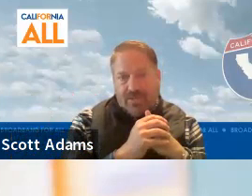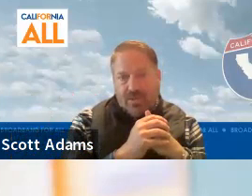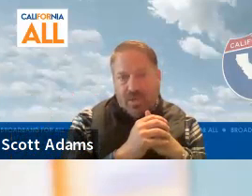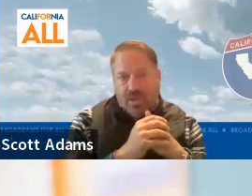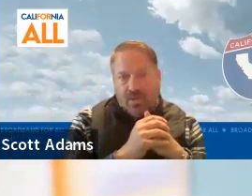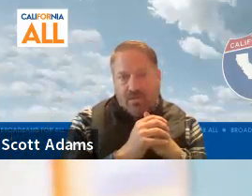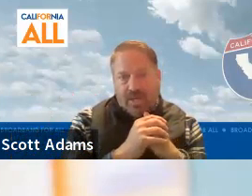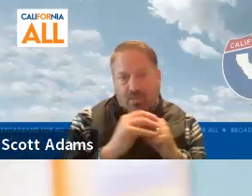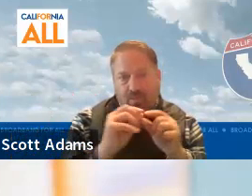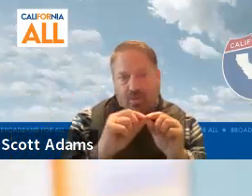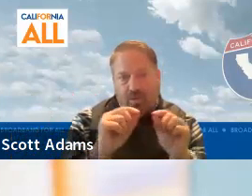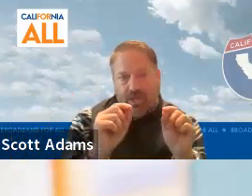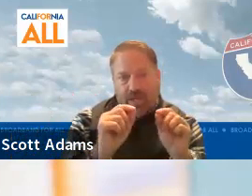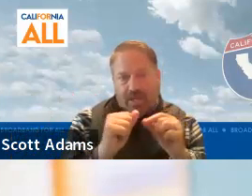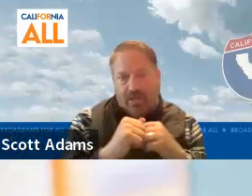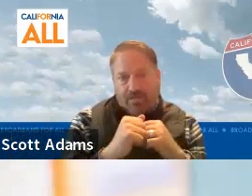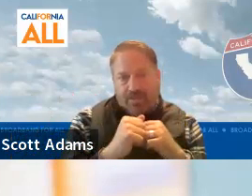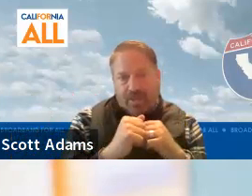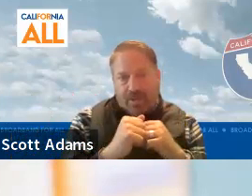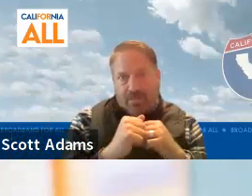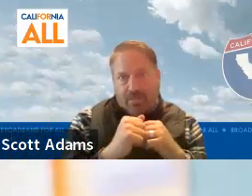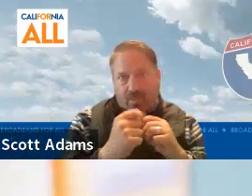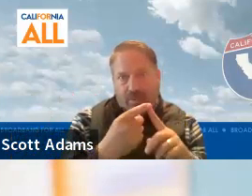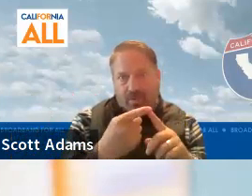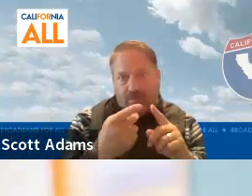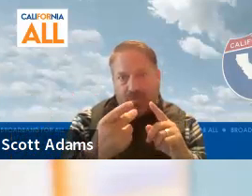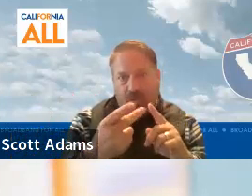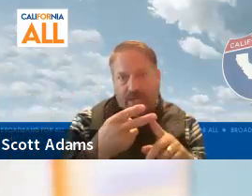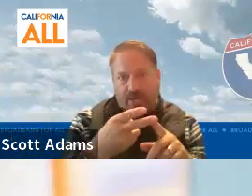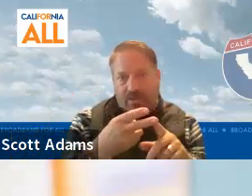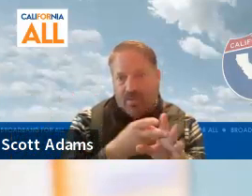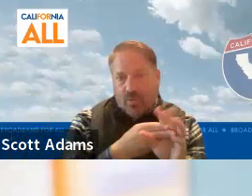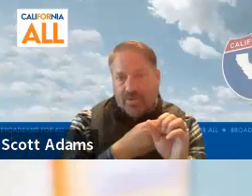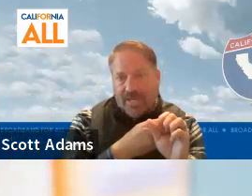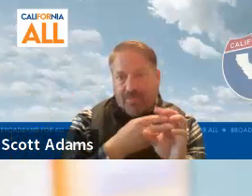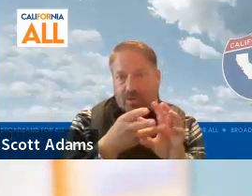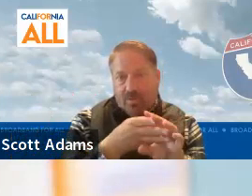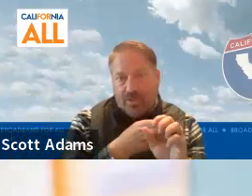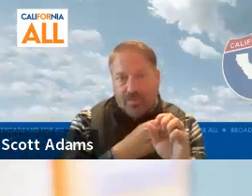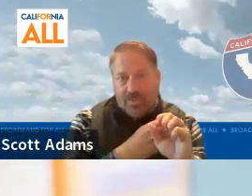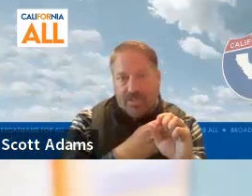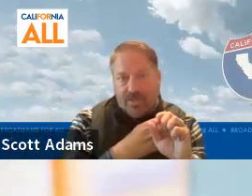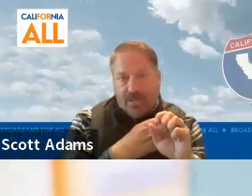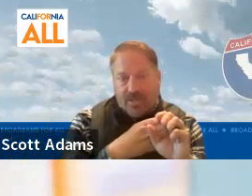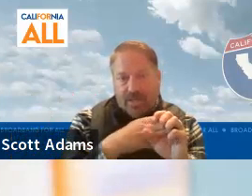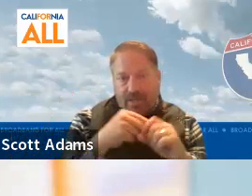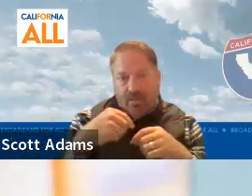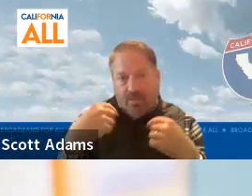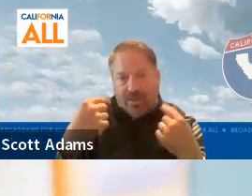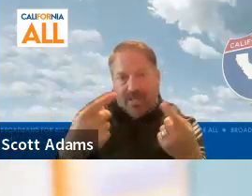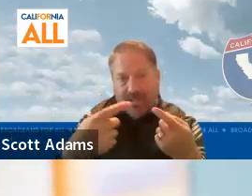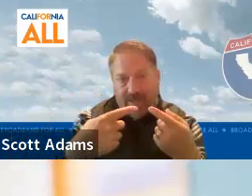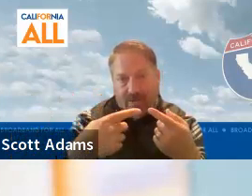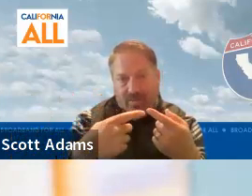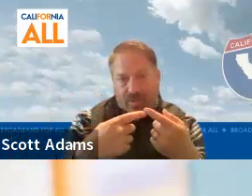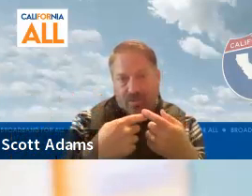And so, like, when we're looking at what programs are working and what the gaps are and what's missing, like, what